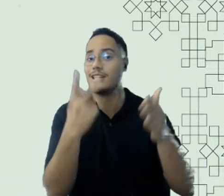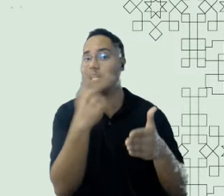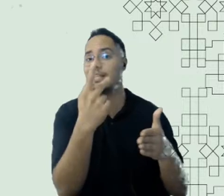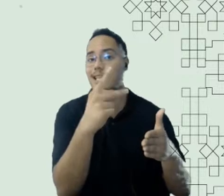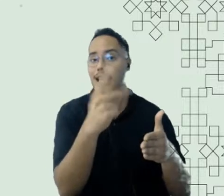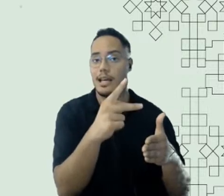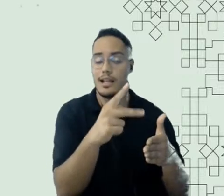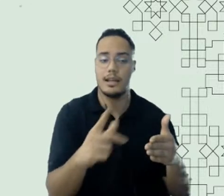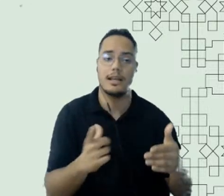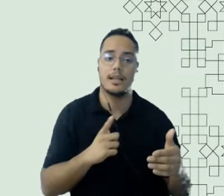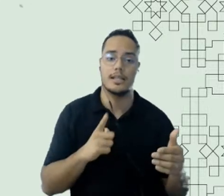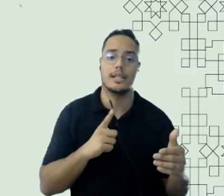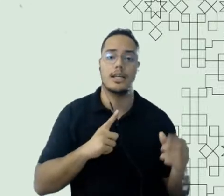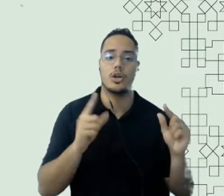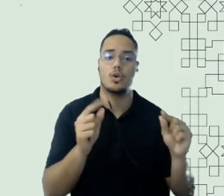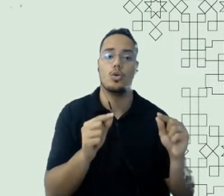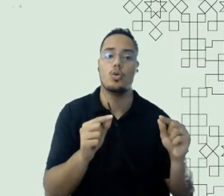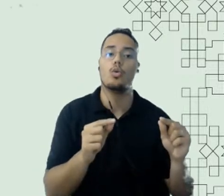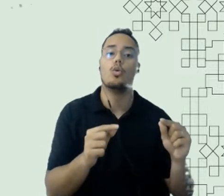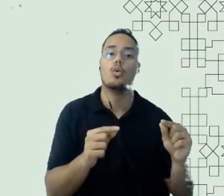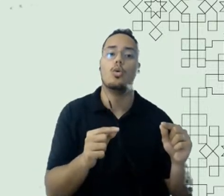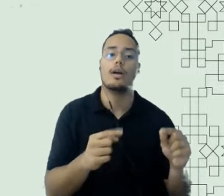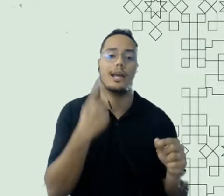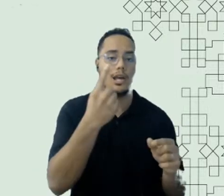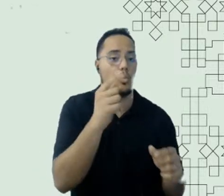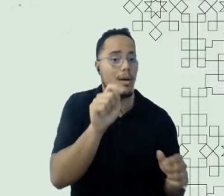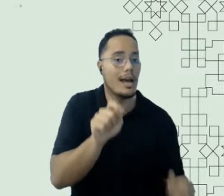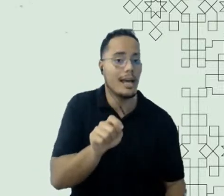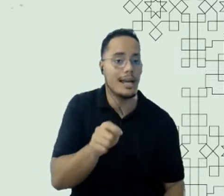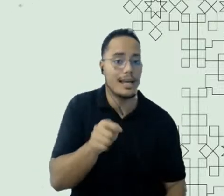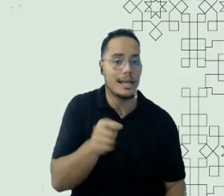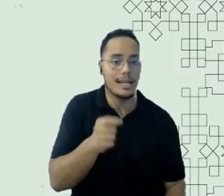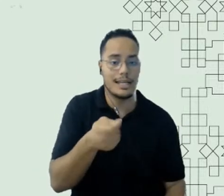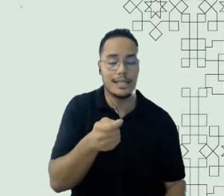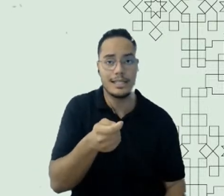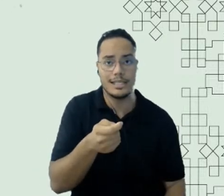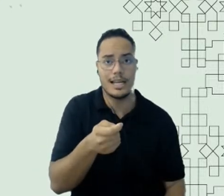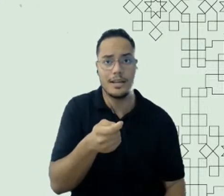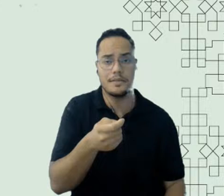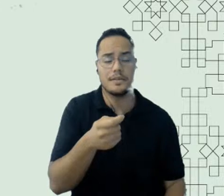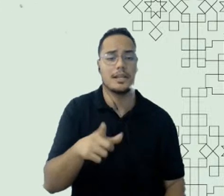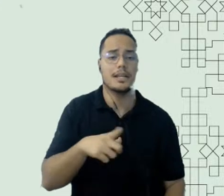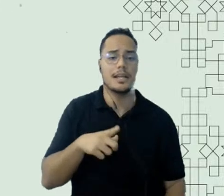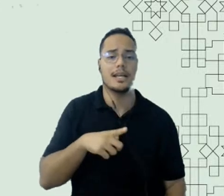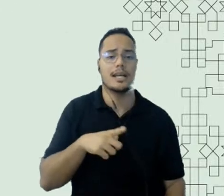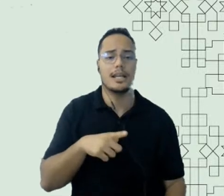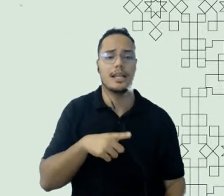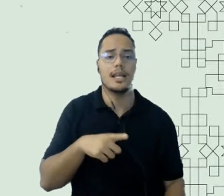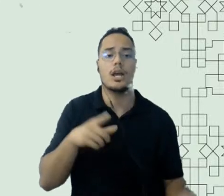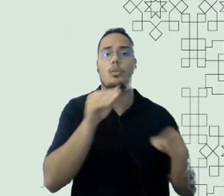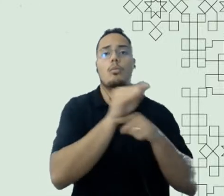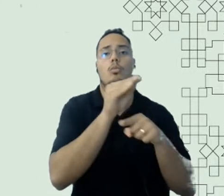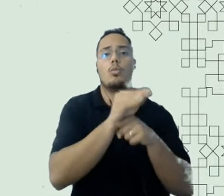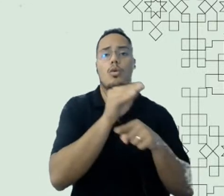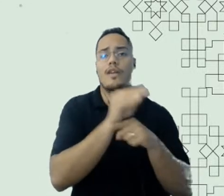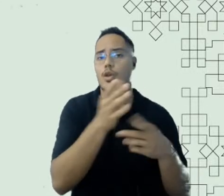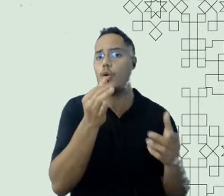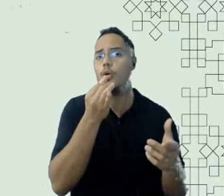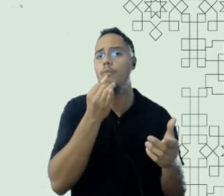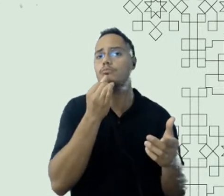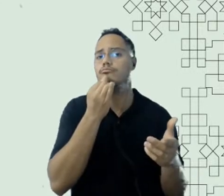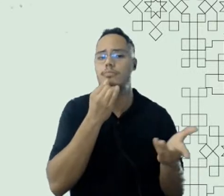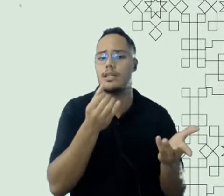cleared by the service provider. And this is an important element, I think. So the first part is